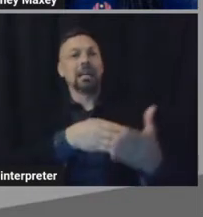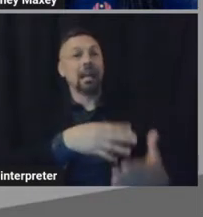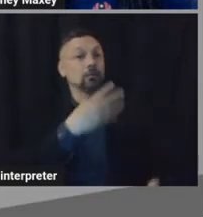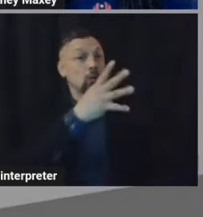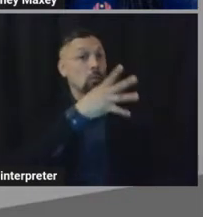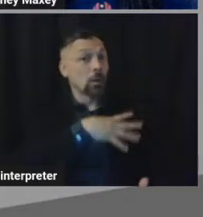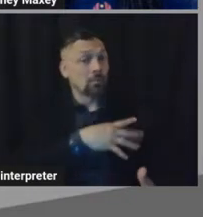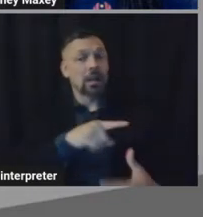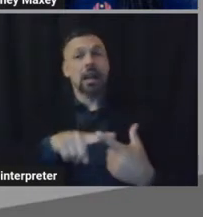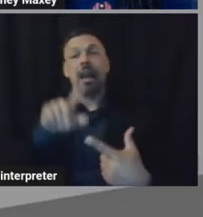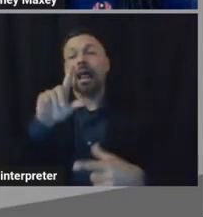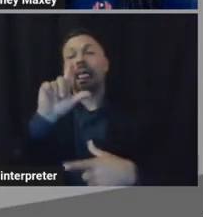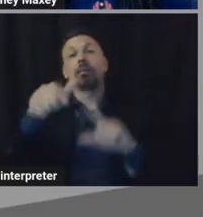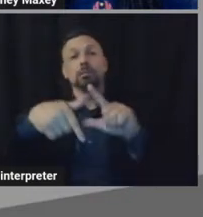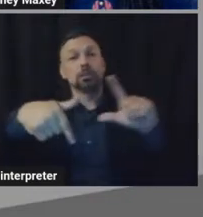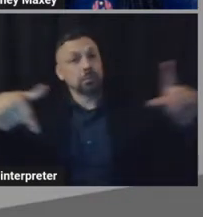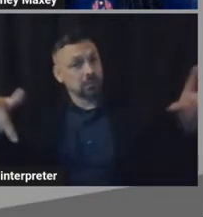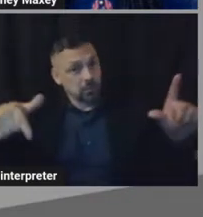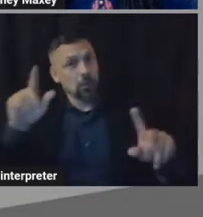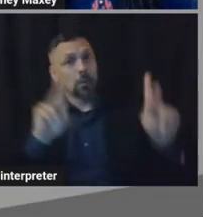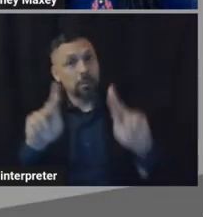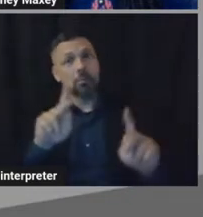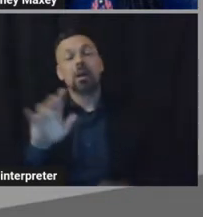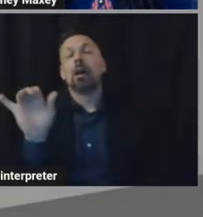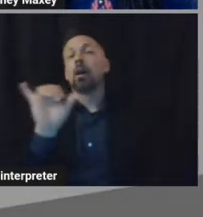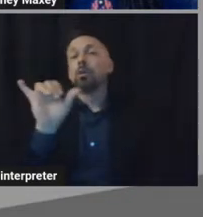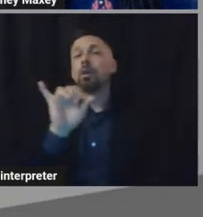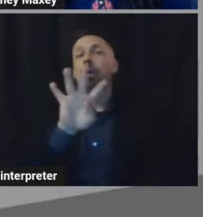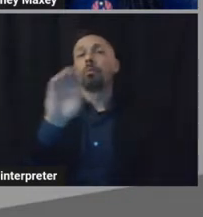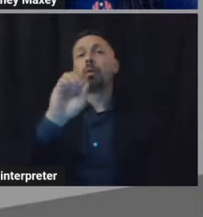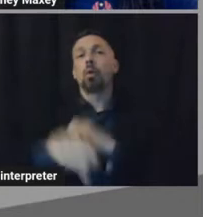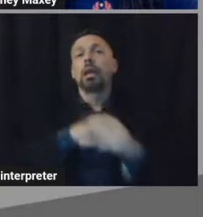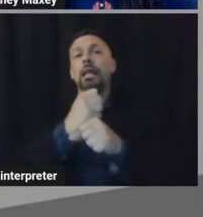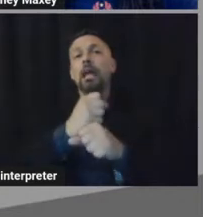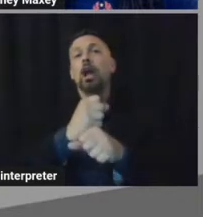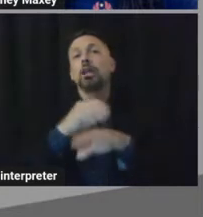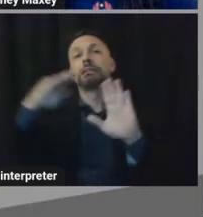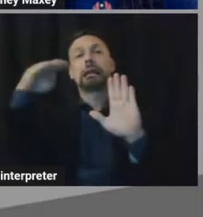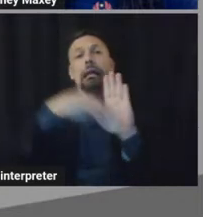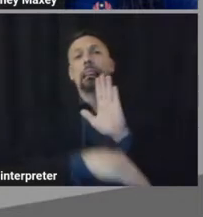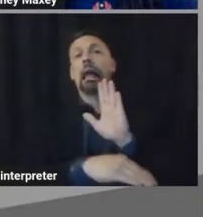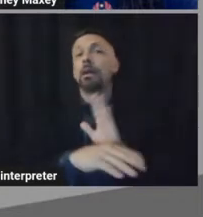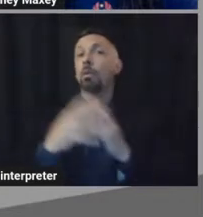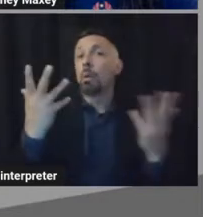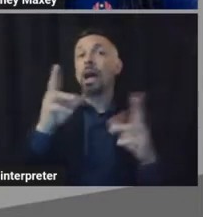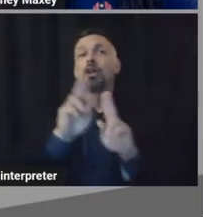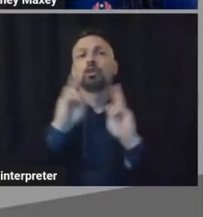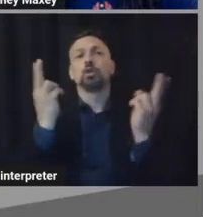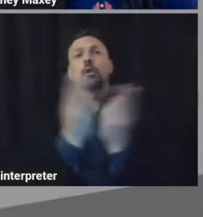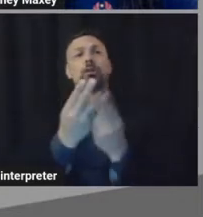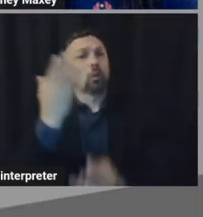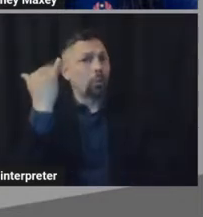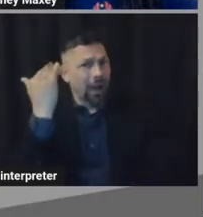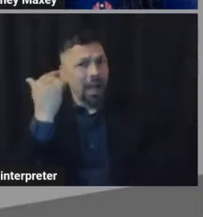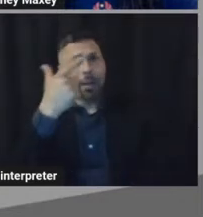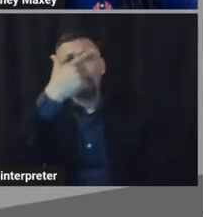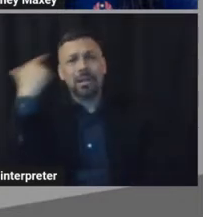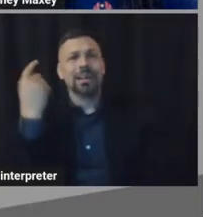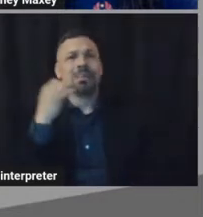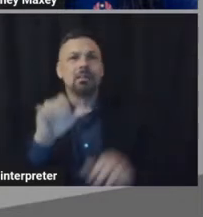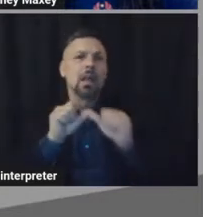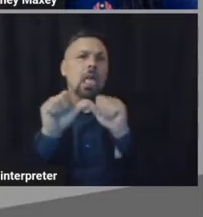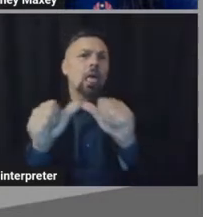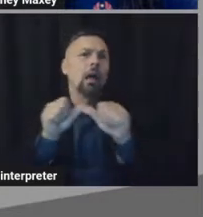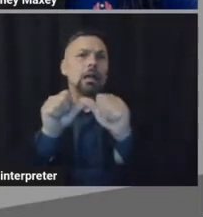people. There's also been a 40-year decline of unions, in large part due to sustained